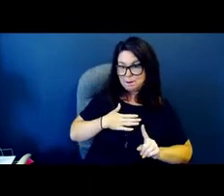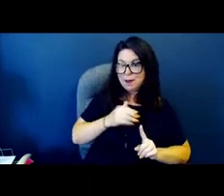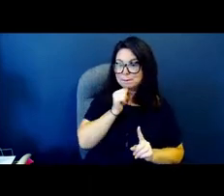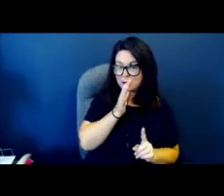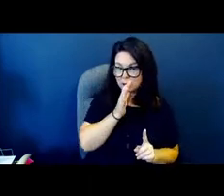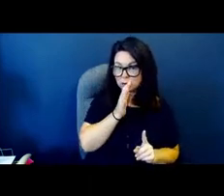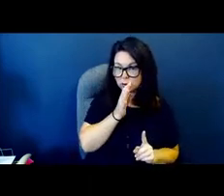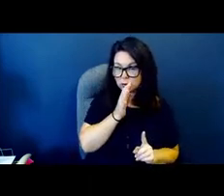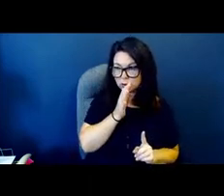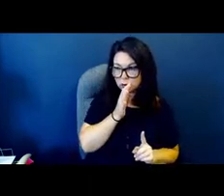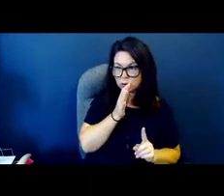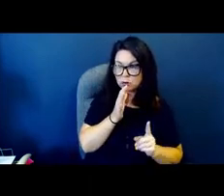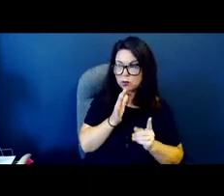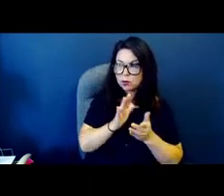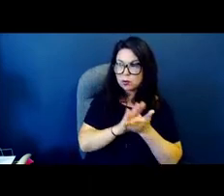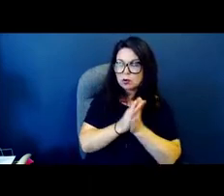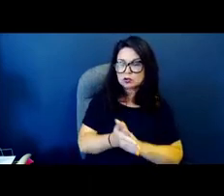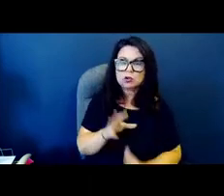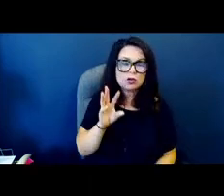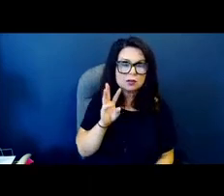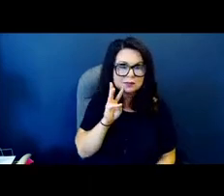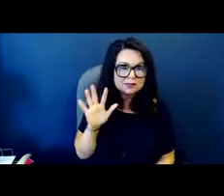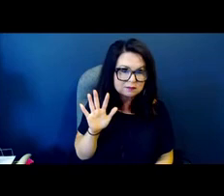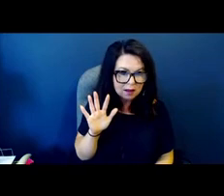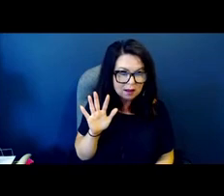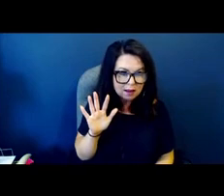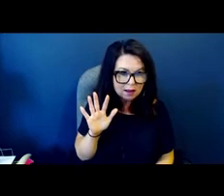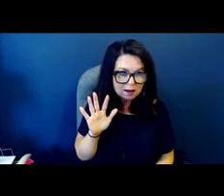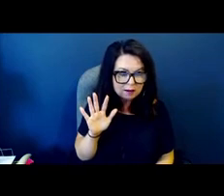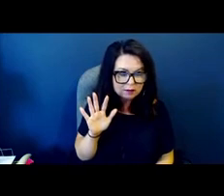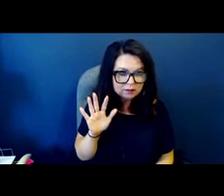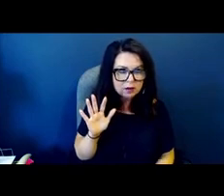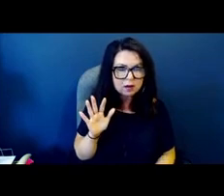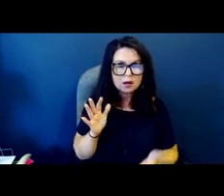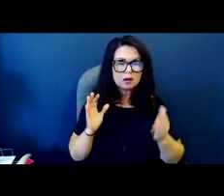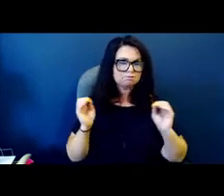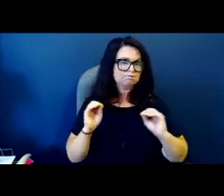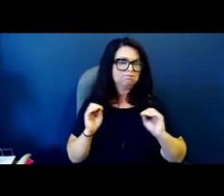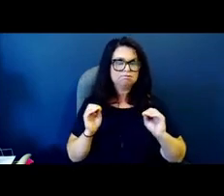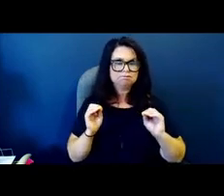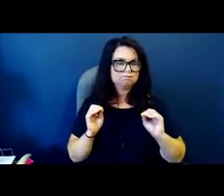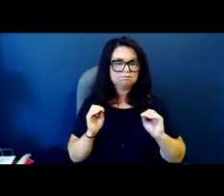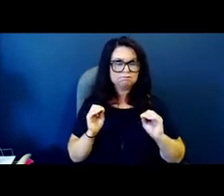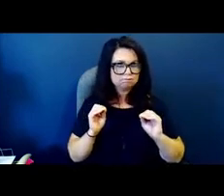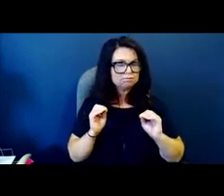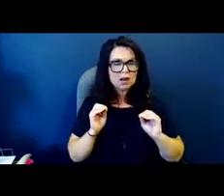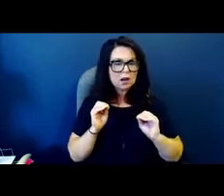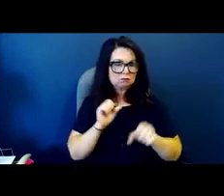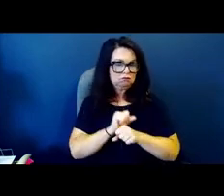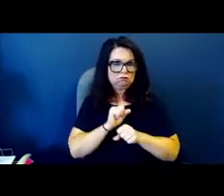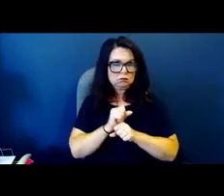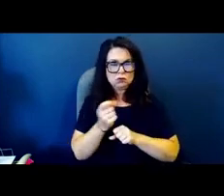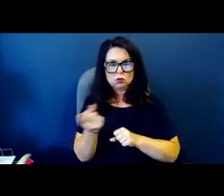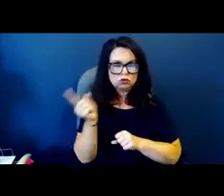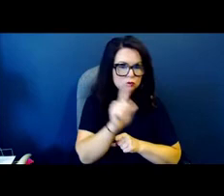know, 65, she didn't have, and she went to the Social Security office, they said,